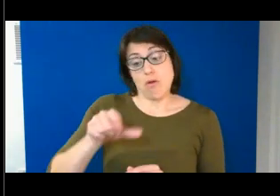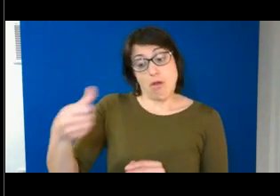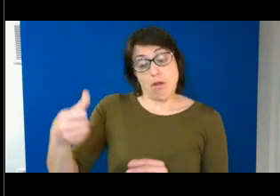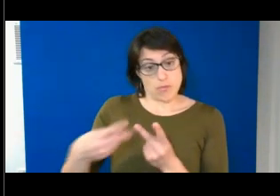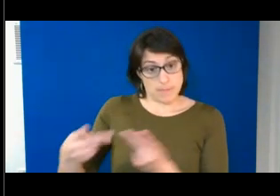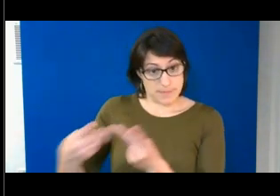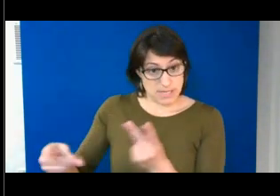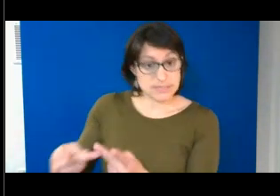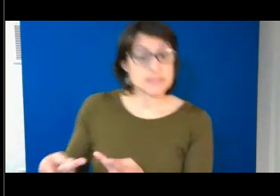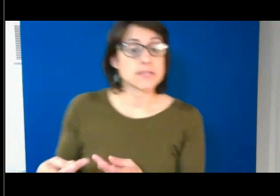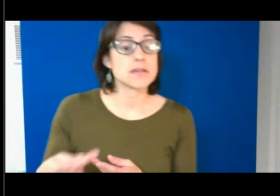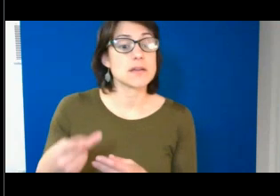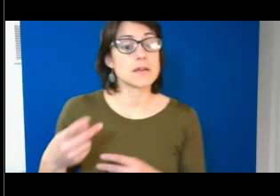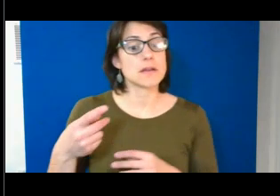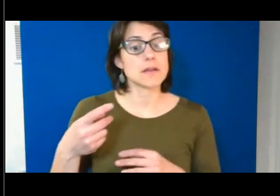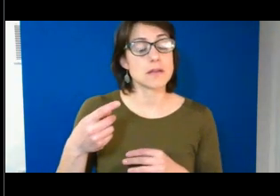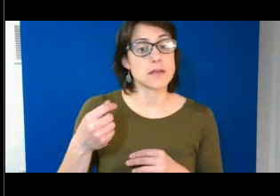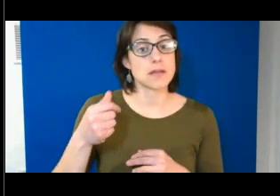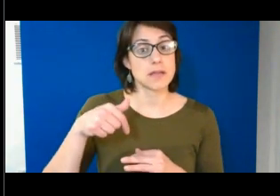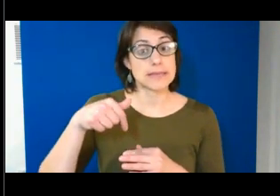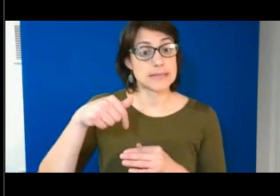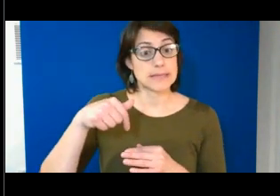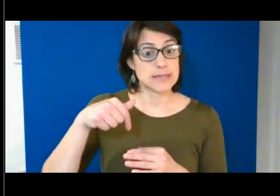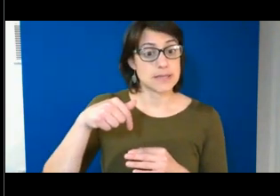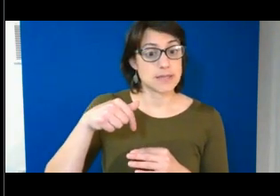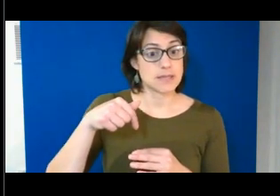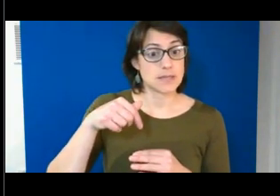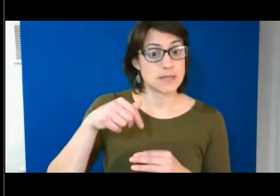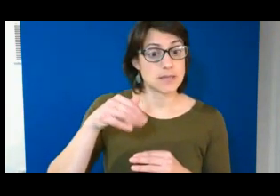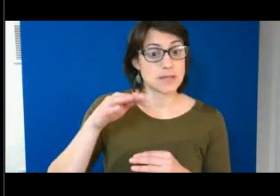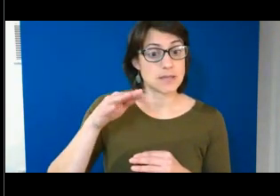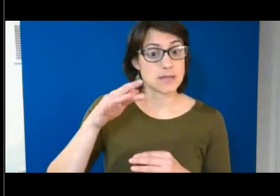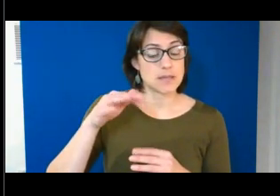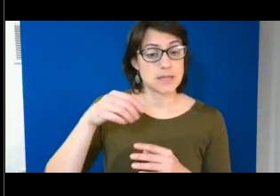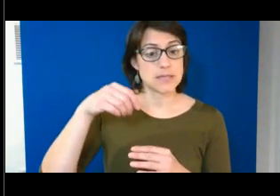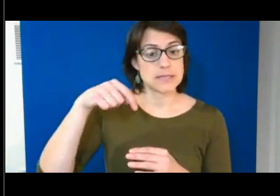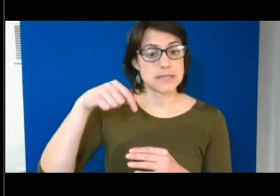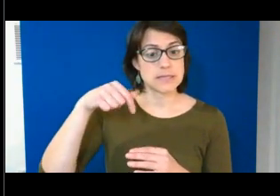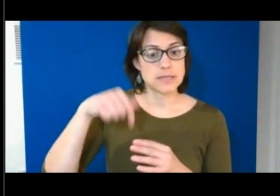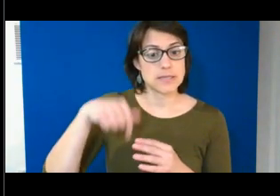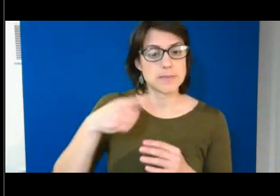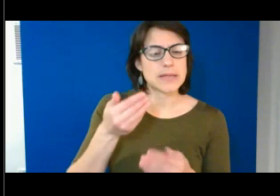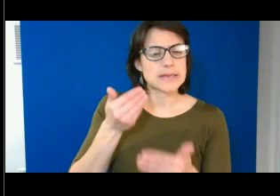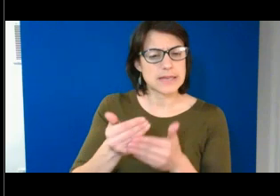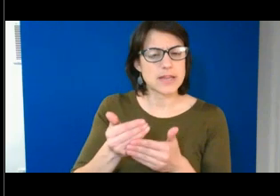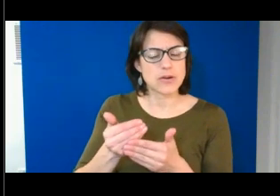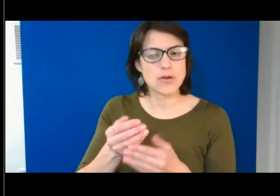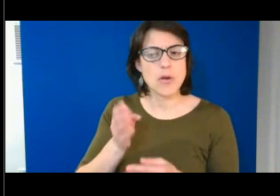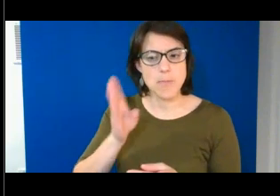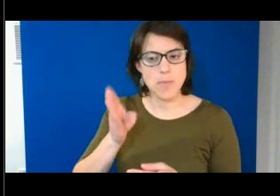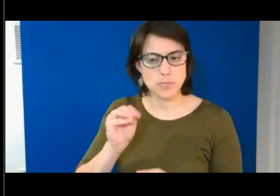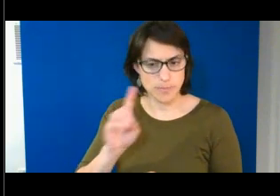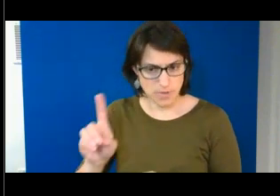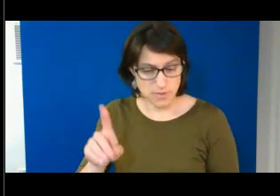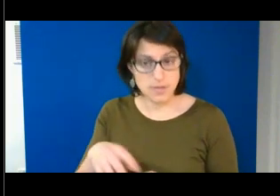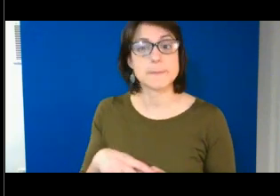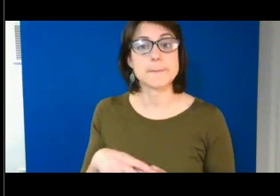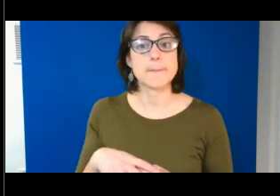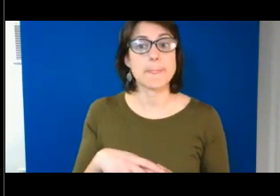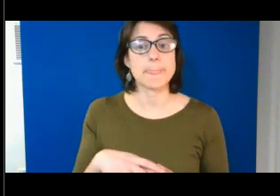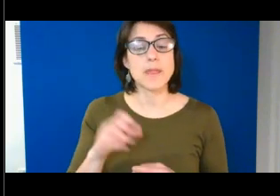plot D there is a Mill Wheel, which is not far away from Baltimore. And you can clearly see there was a lot